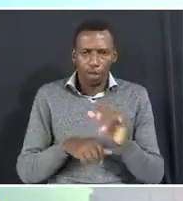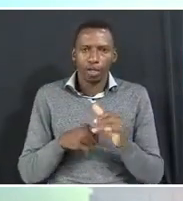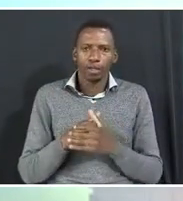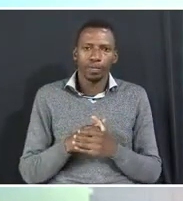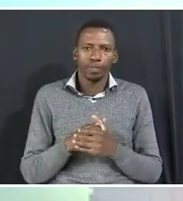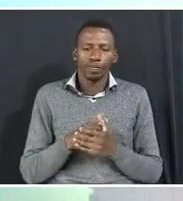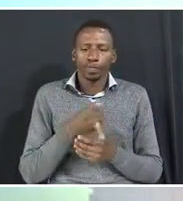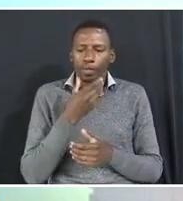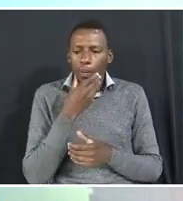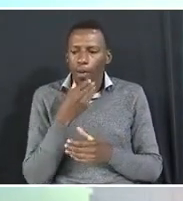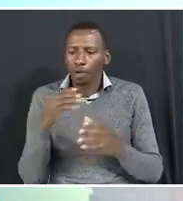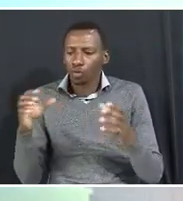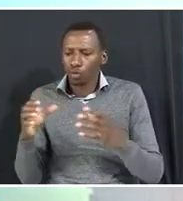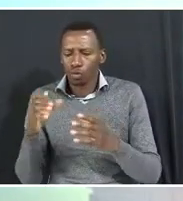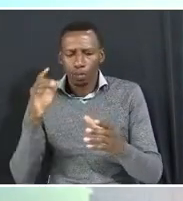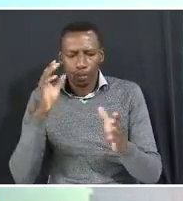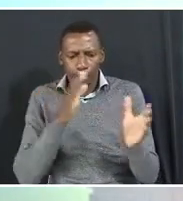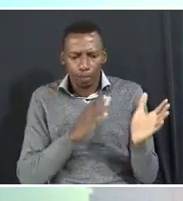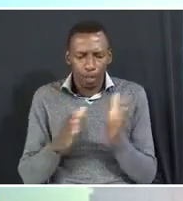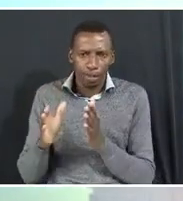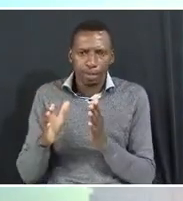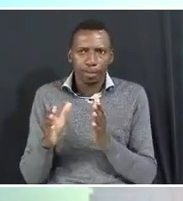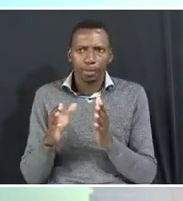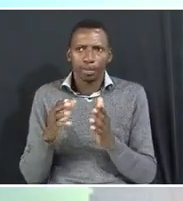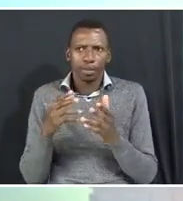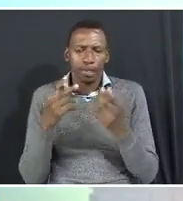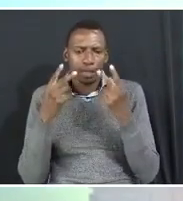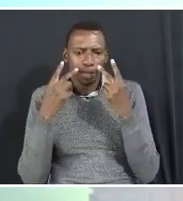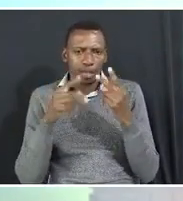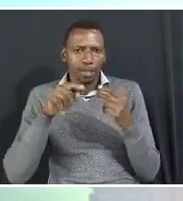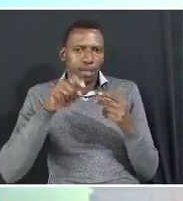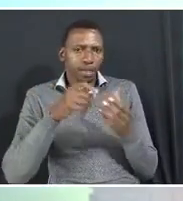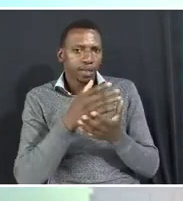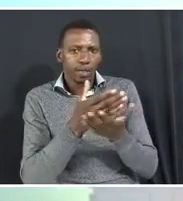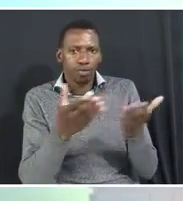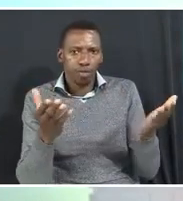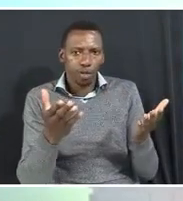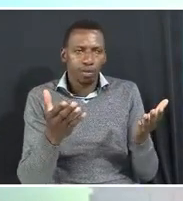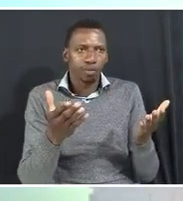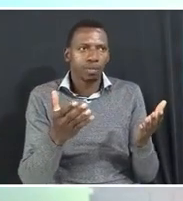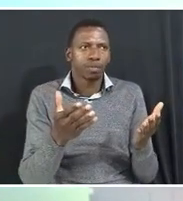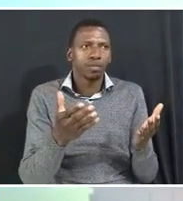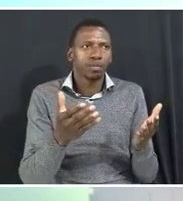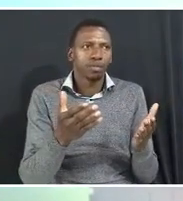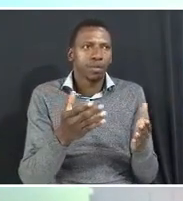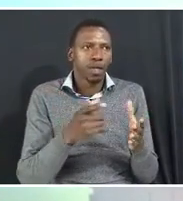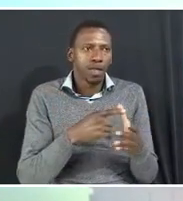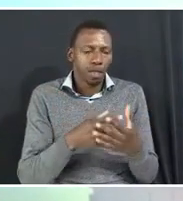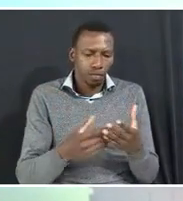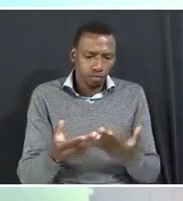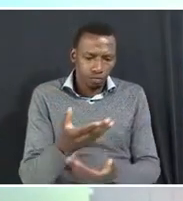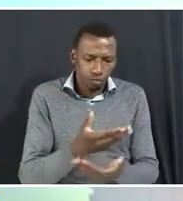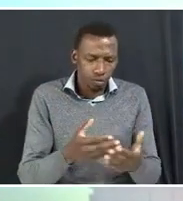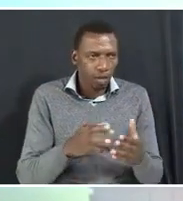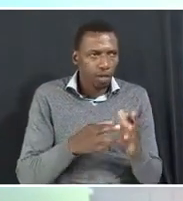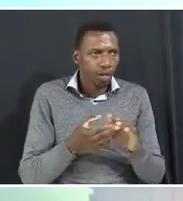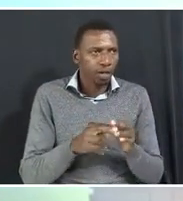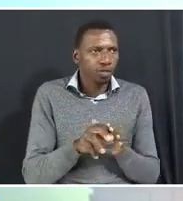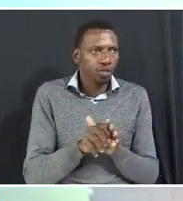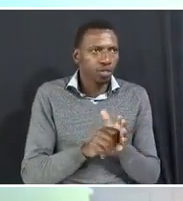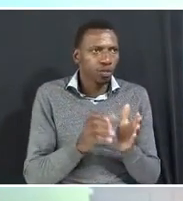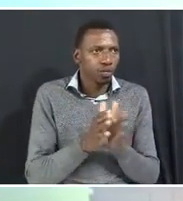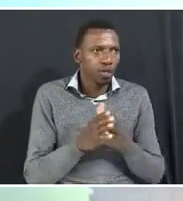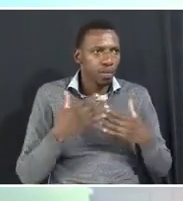for one time, having identified the need somewhere and built a relationship with the people and moving out